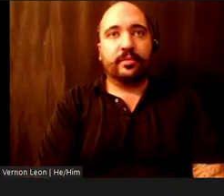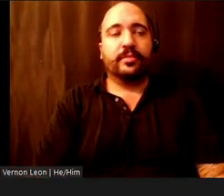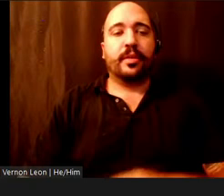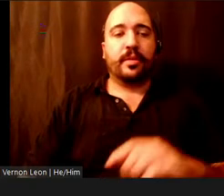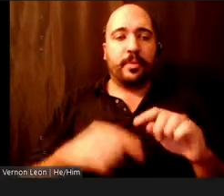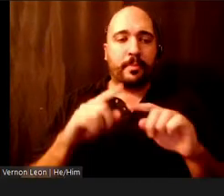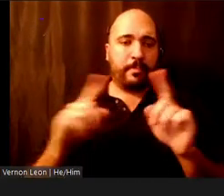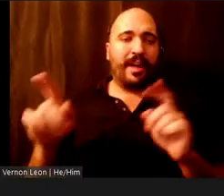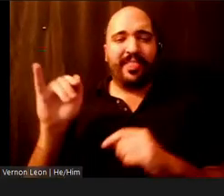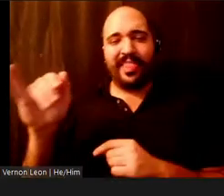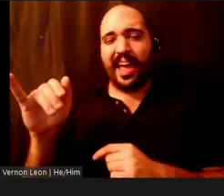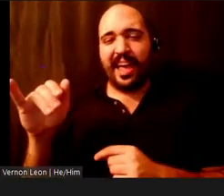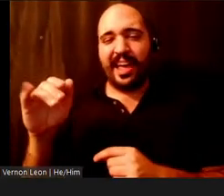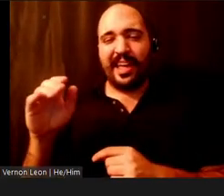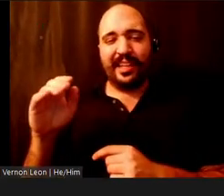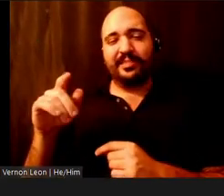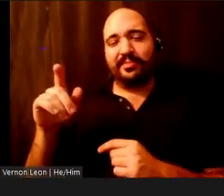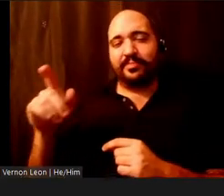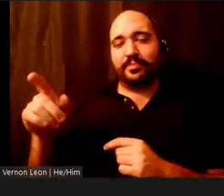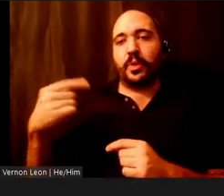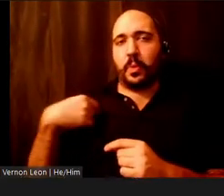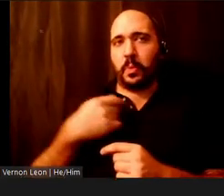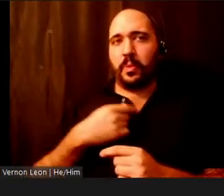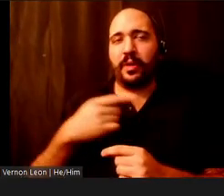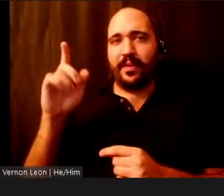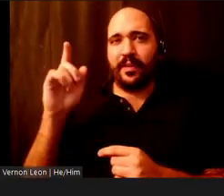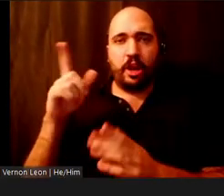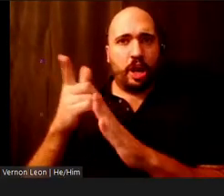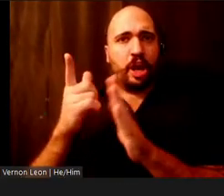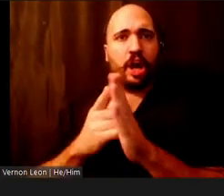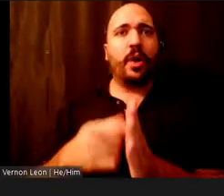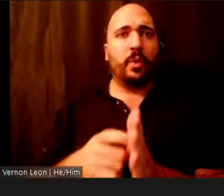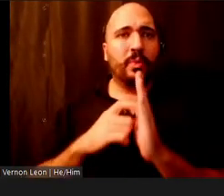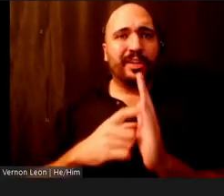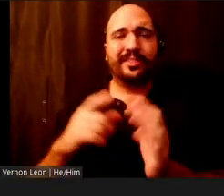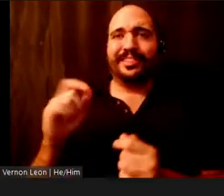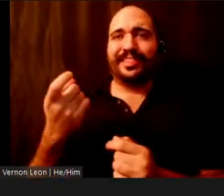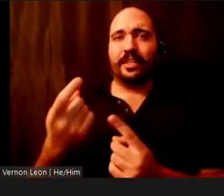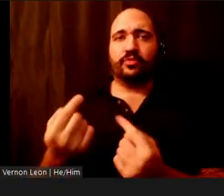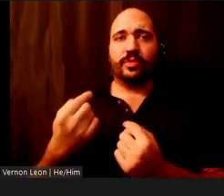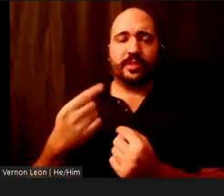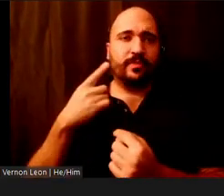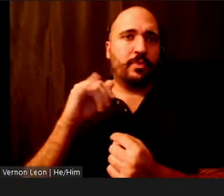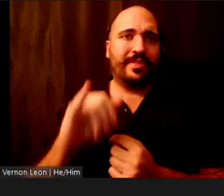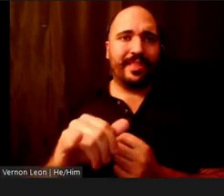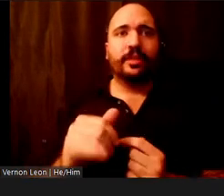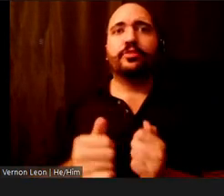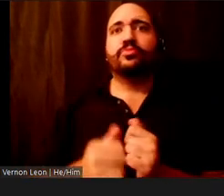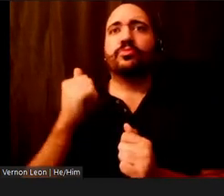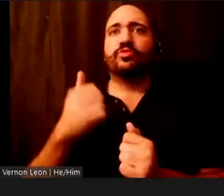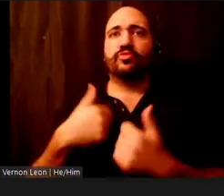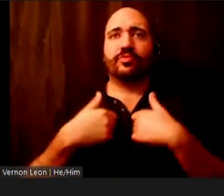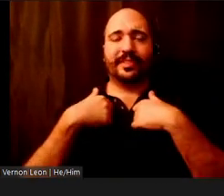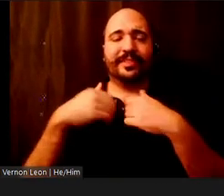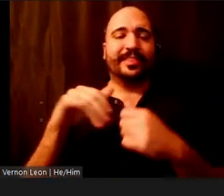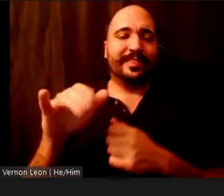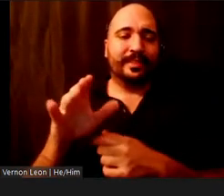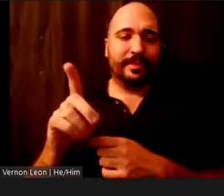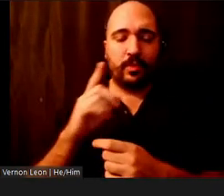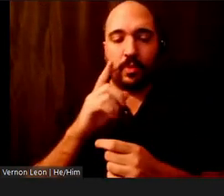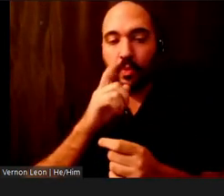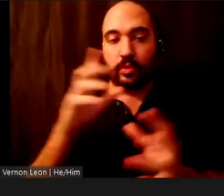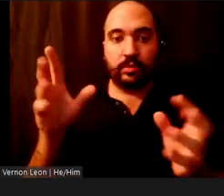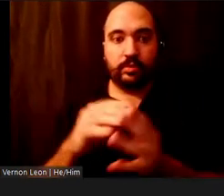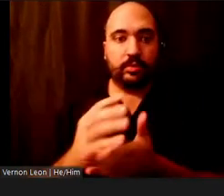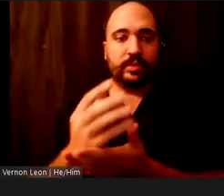Traffic Mobility Act provides a tax credit for those individuals whose primary residence is within the Central Business District and whose New York adjusted gross income is